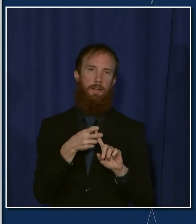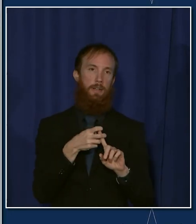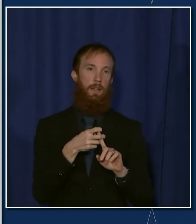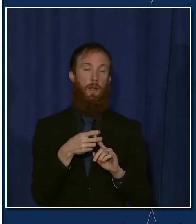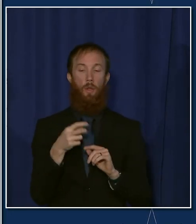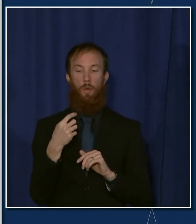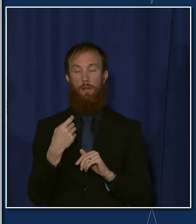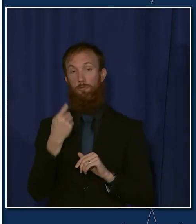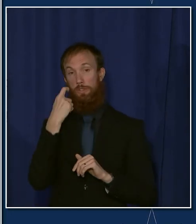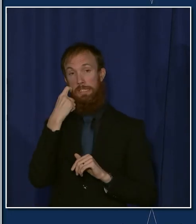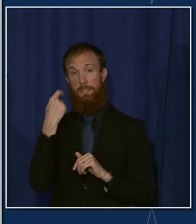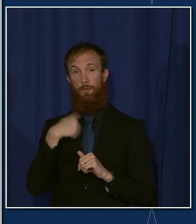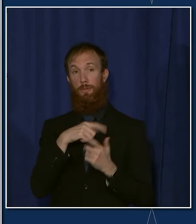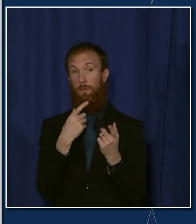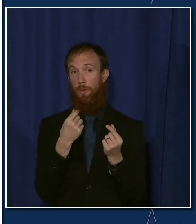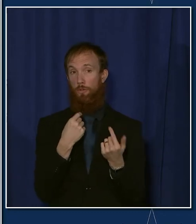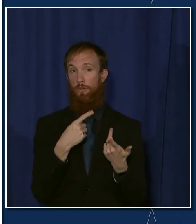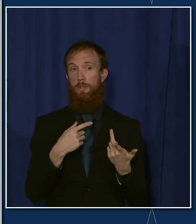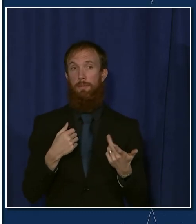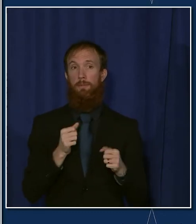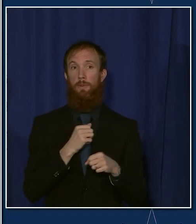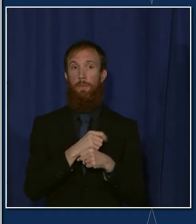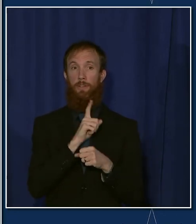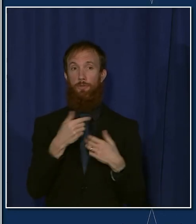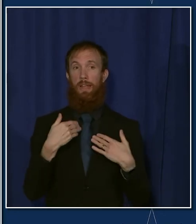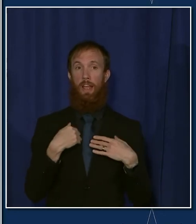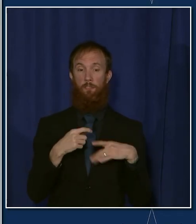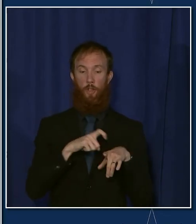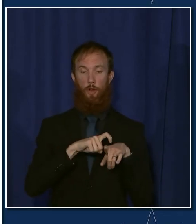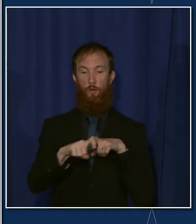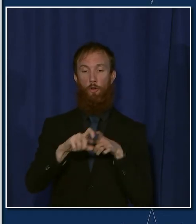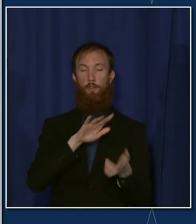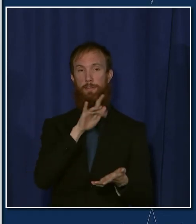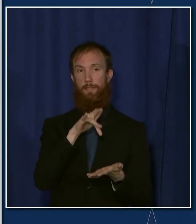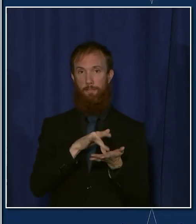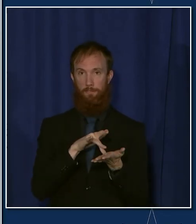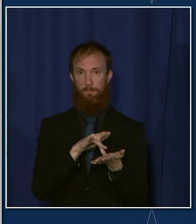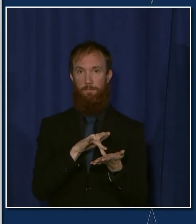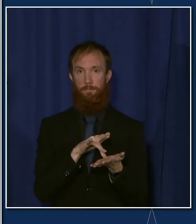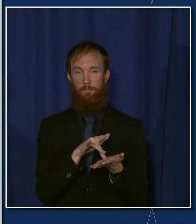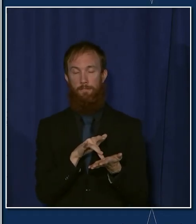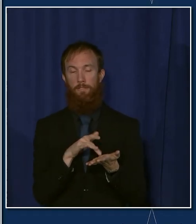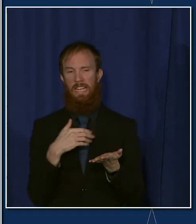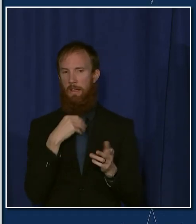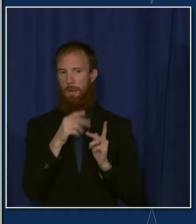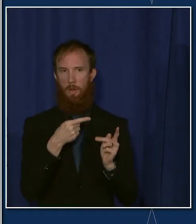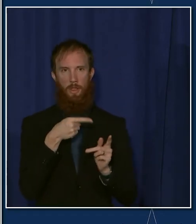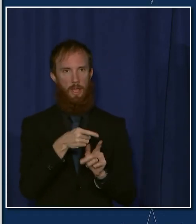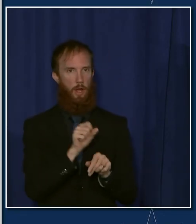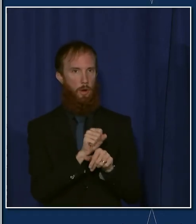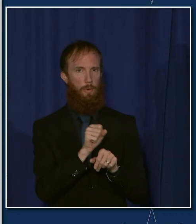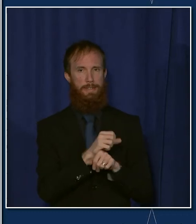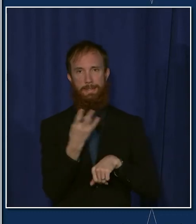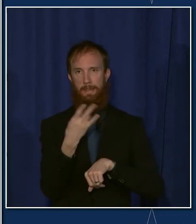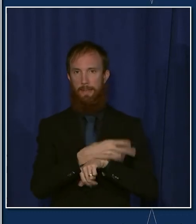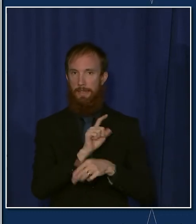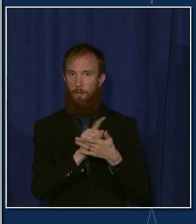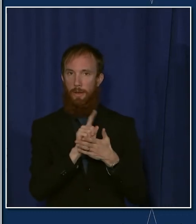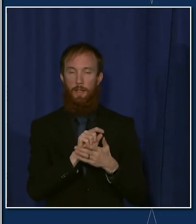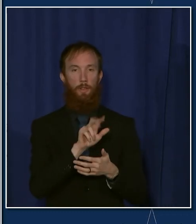that we've been doing is actually having our call center. We have folks there 7 days a week. When people call